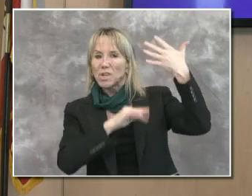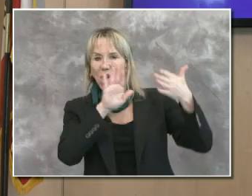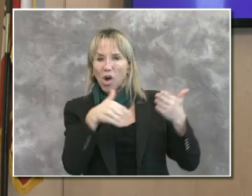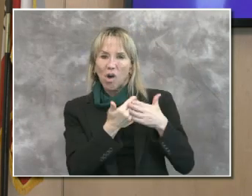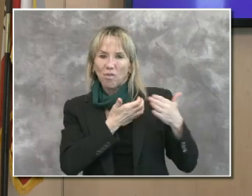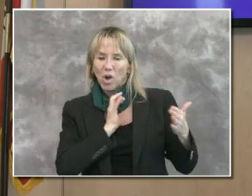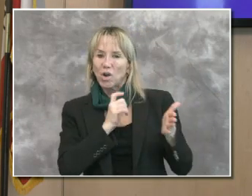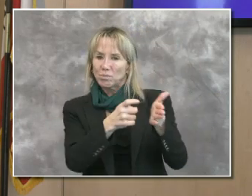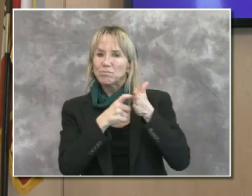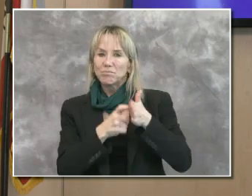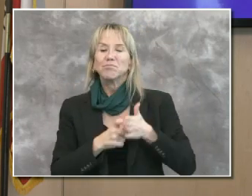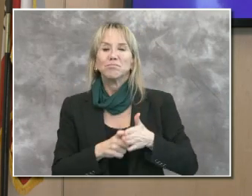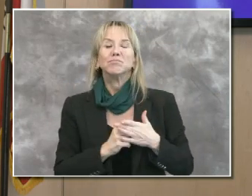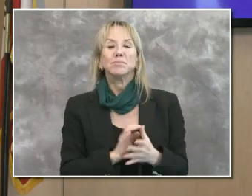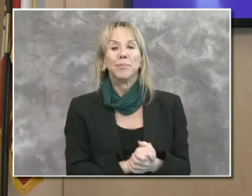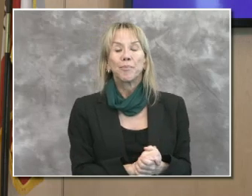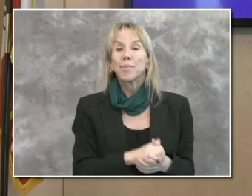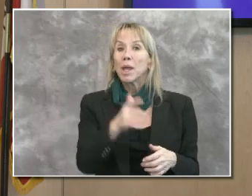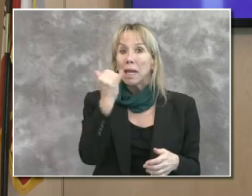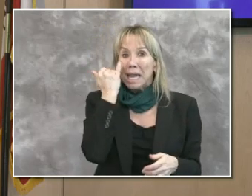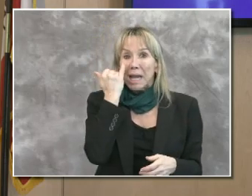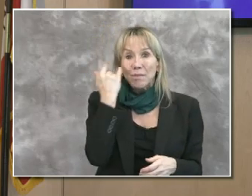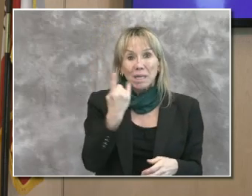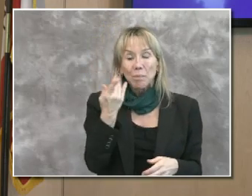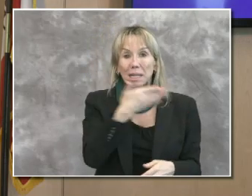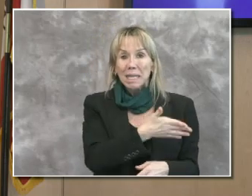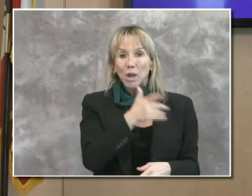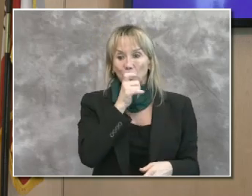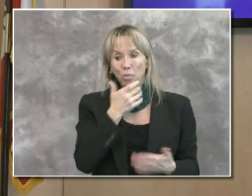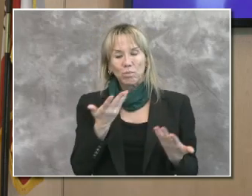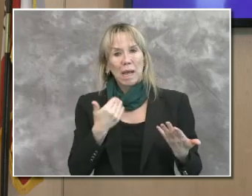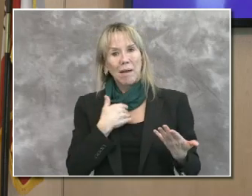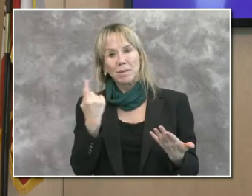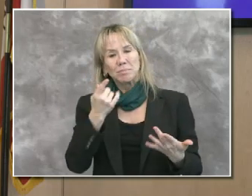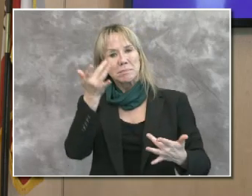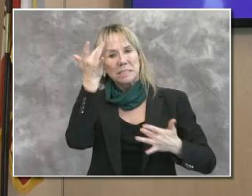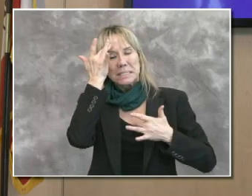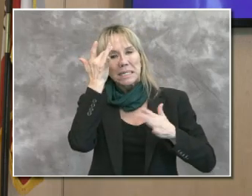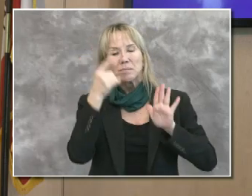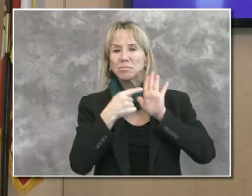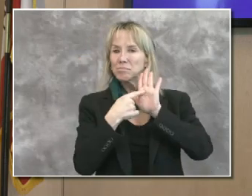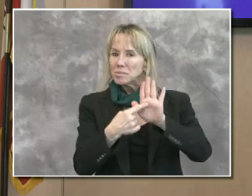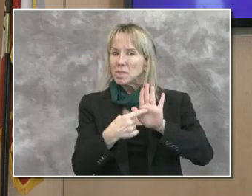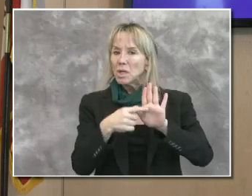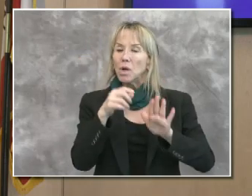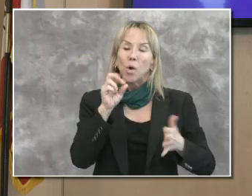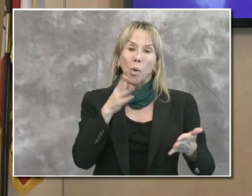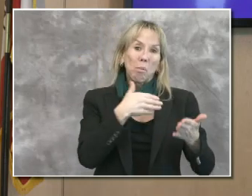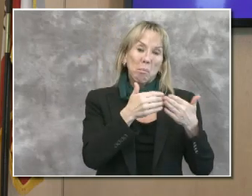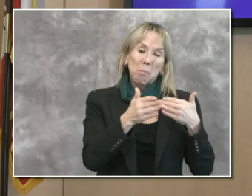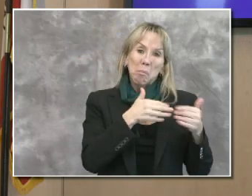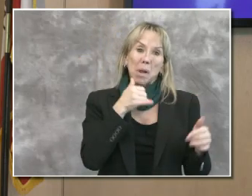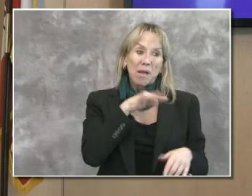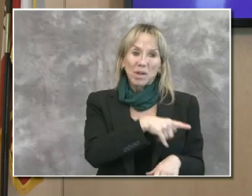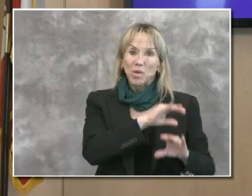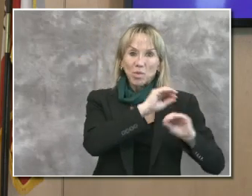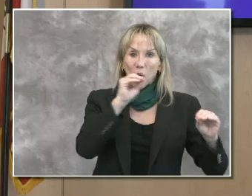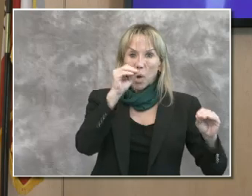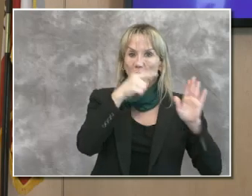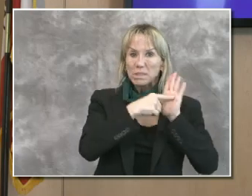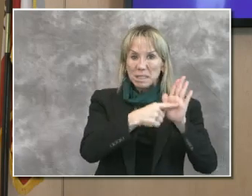have. Any individual who shows symptoms or as a result of a test, an asymptomatic individual who tests